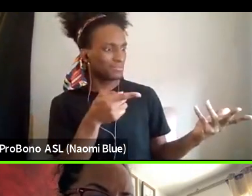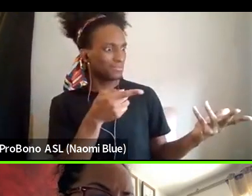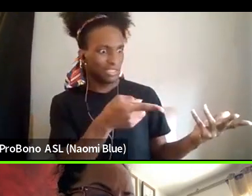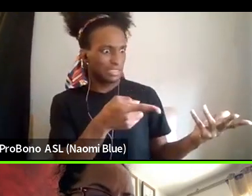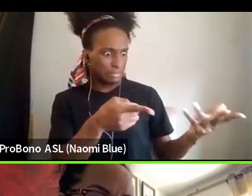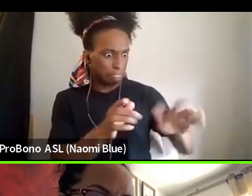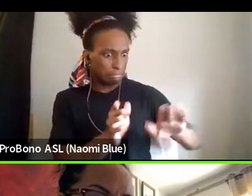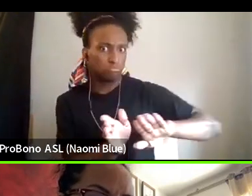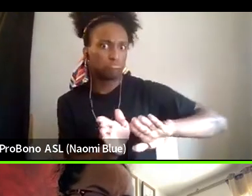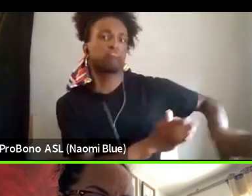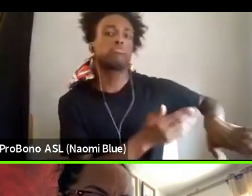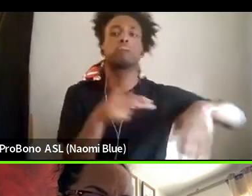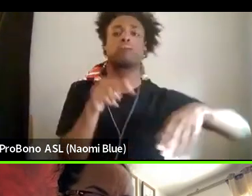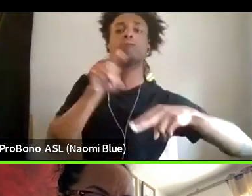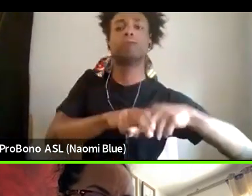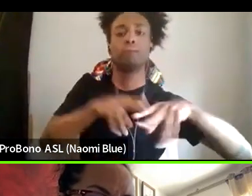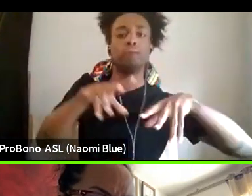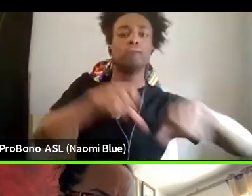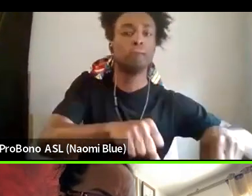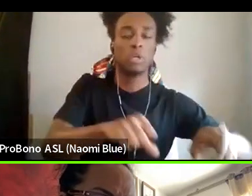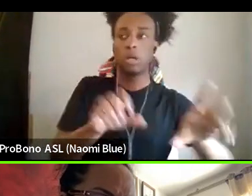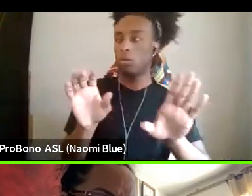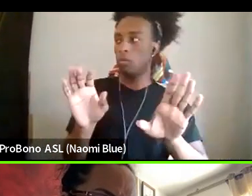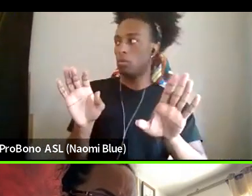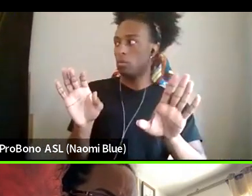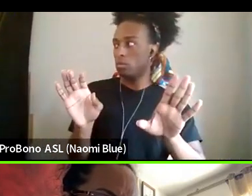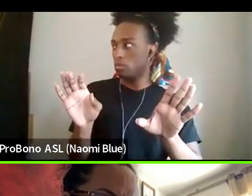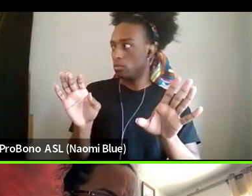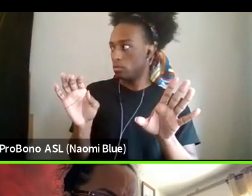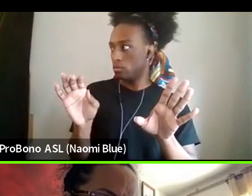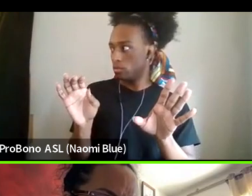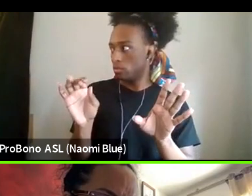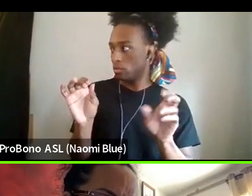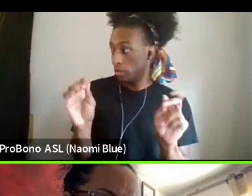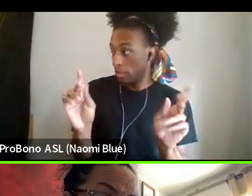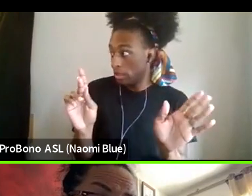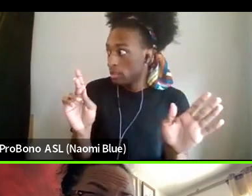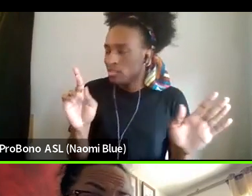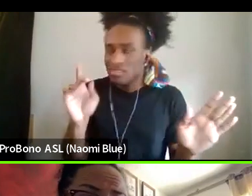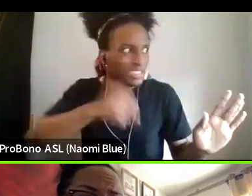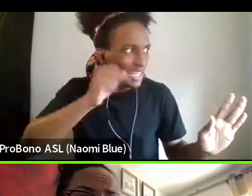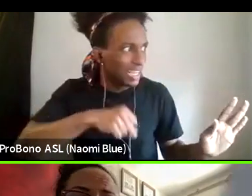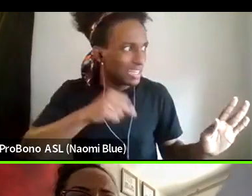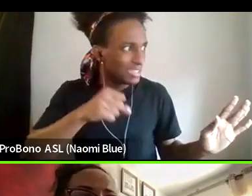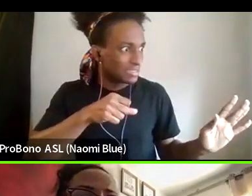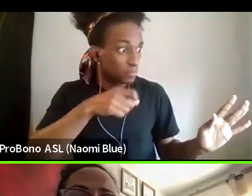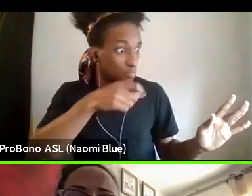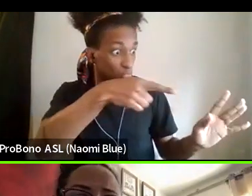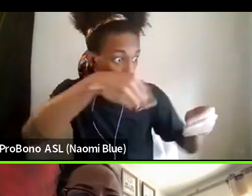over. Okay. Yeah. Are you gonna move?